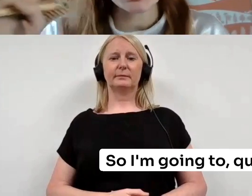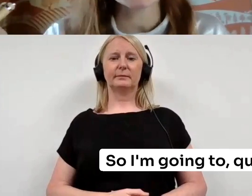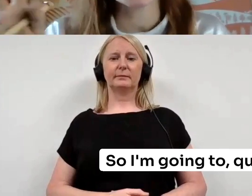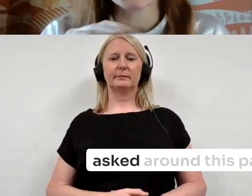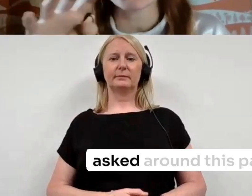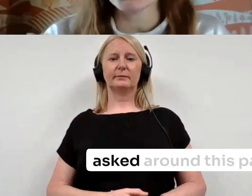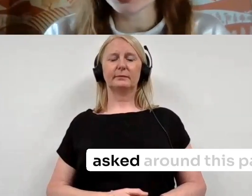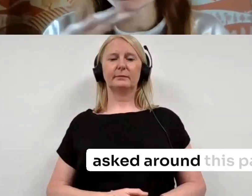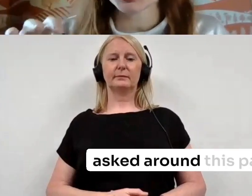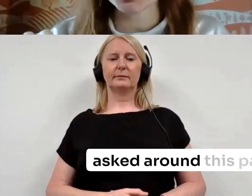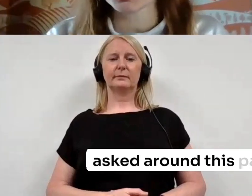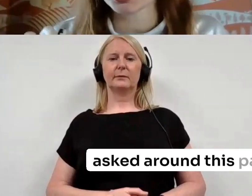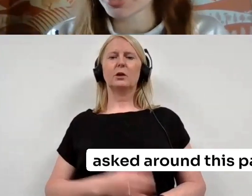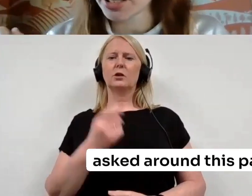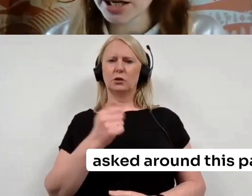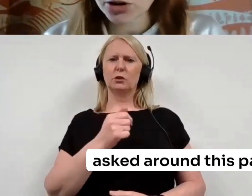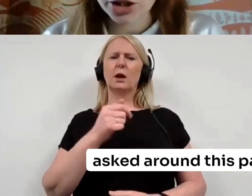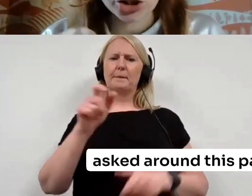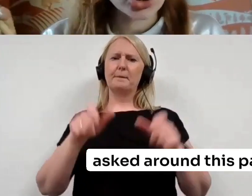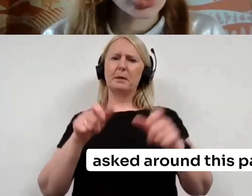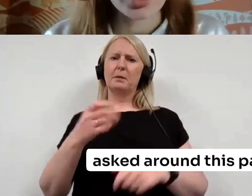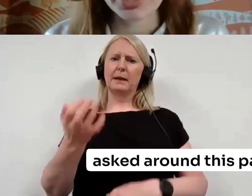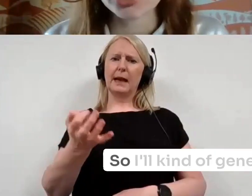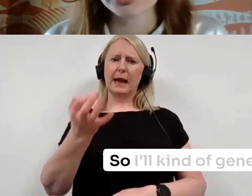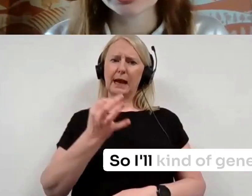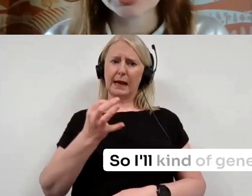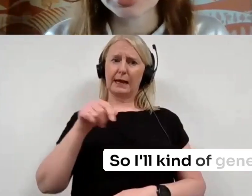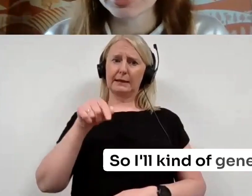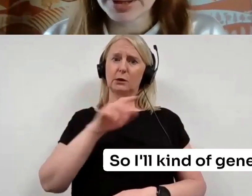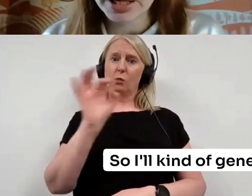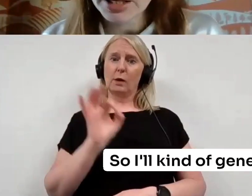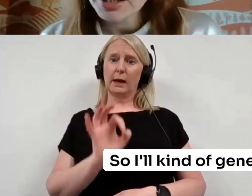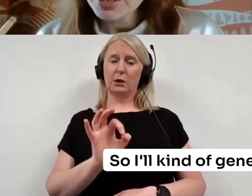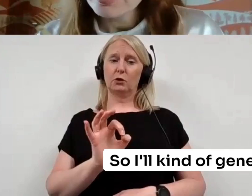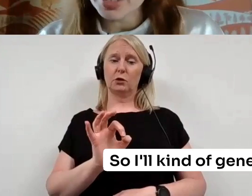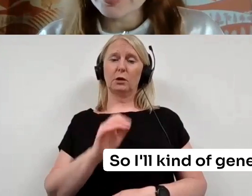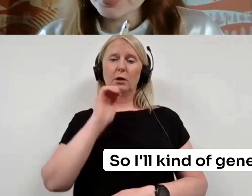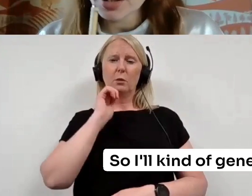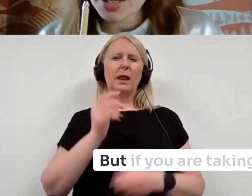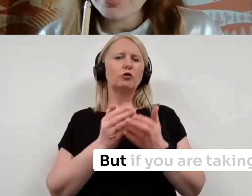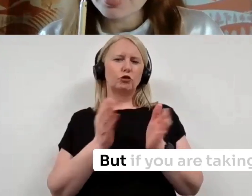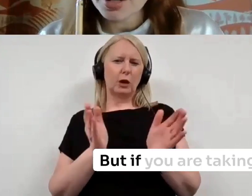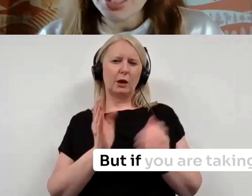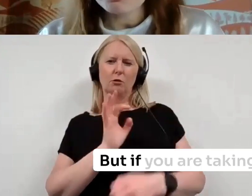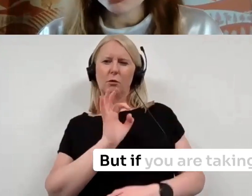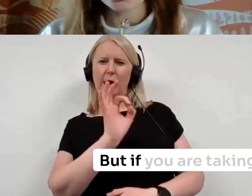few people have asked around this particular next question, so I'll kind of generalize it a little bit.